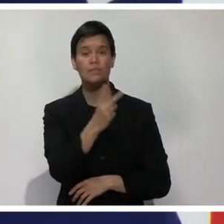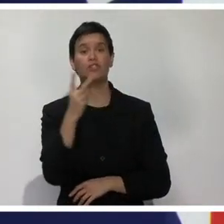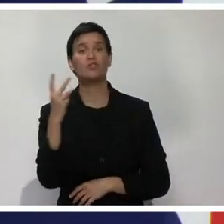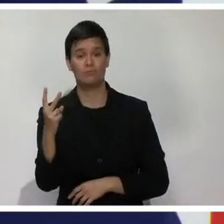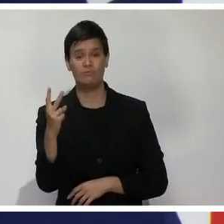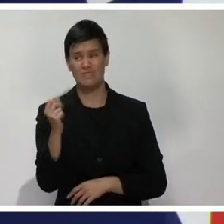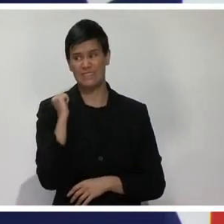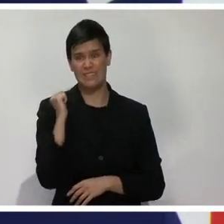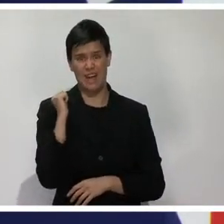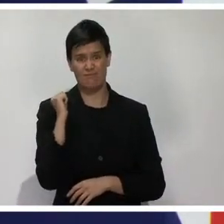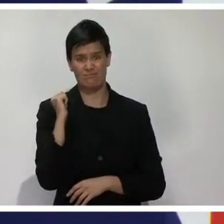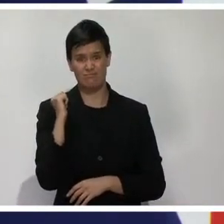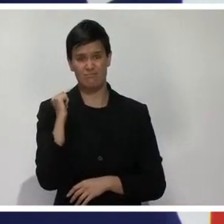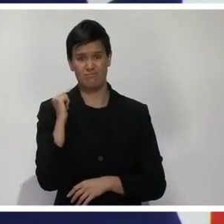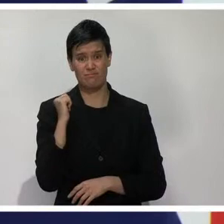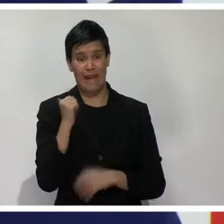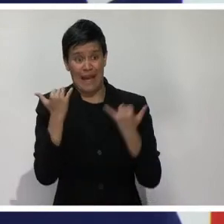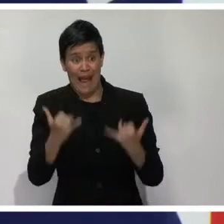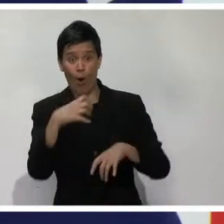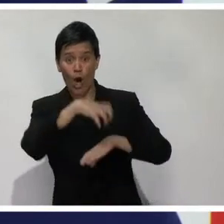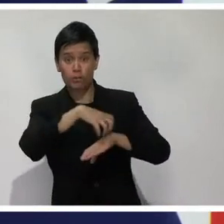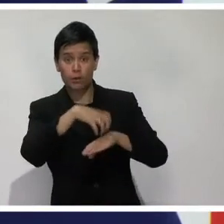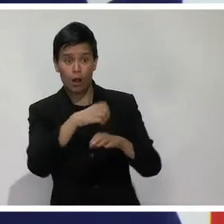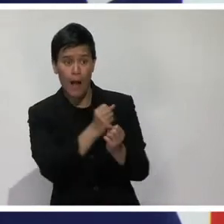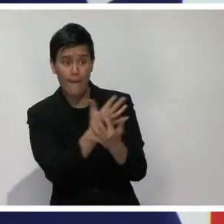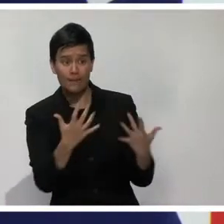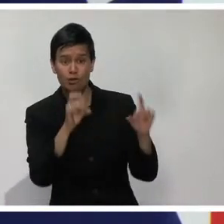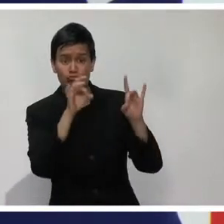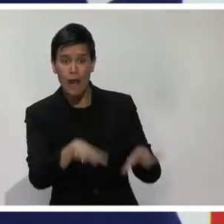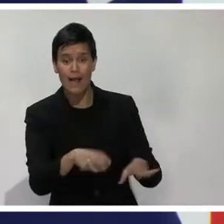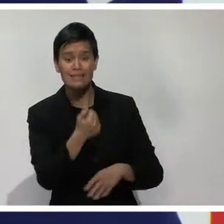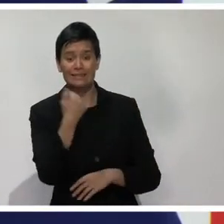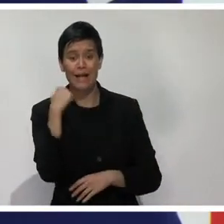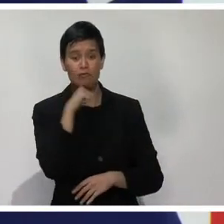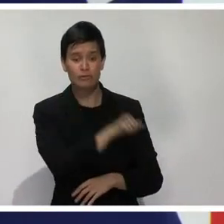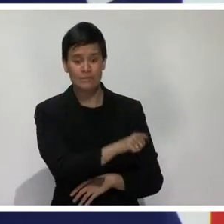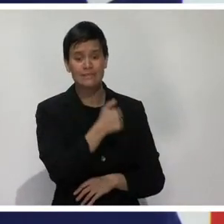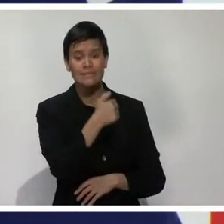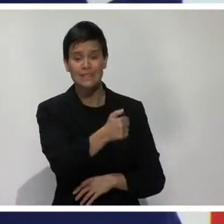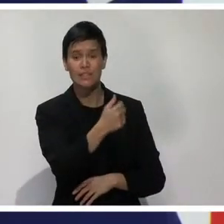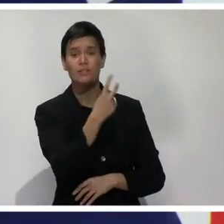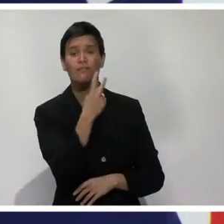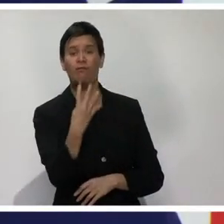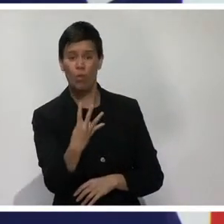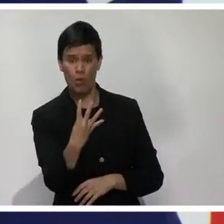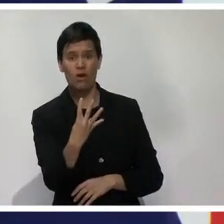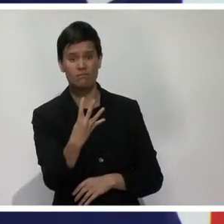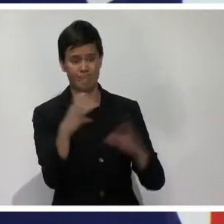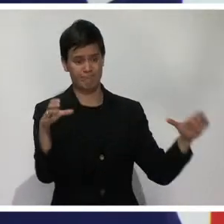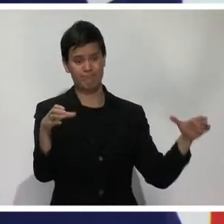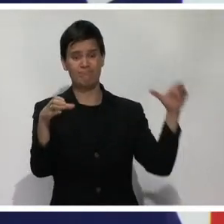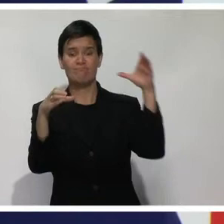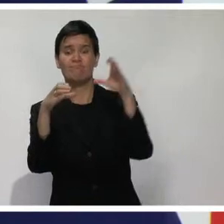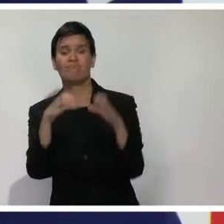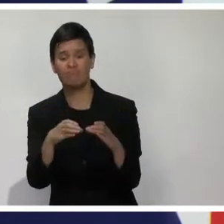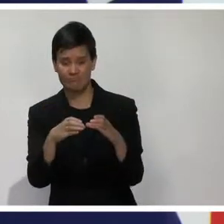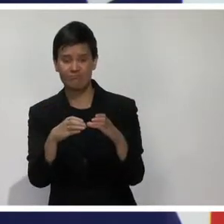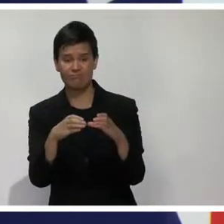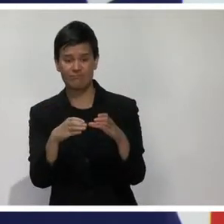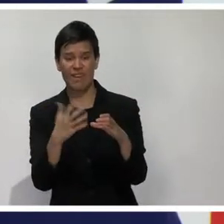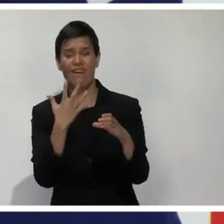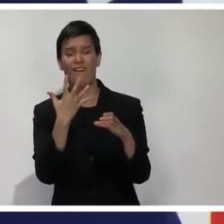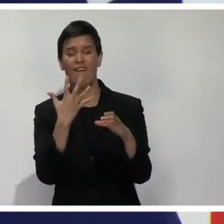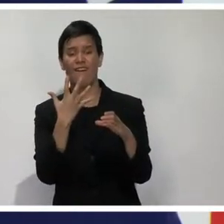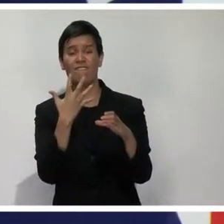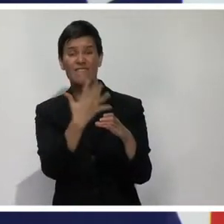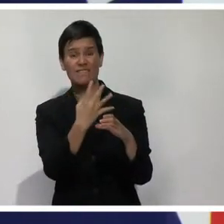yesterday. 664 people are in hospitals, 54 in intensive care units and 39 on ventilators. Across